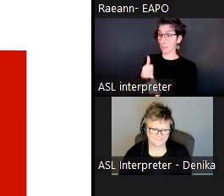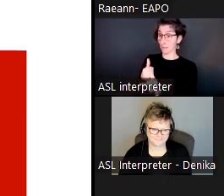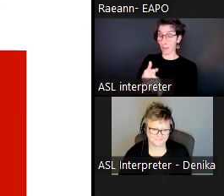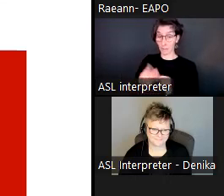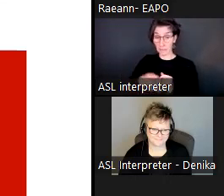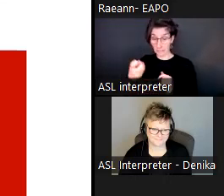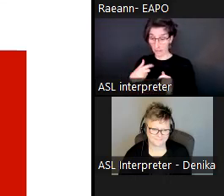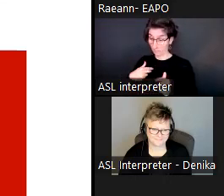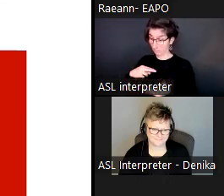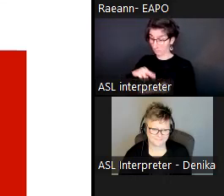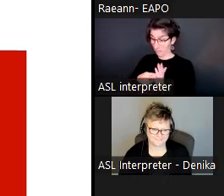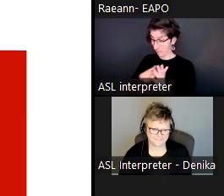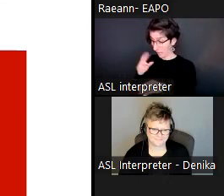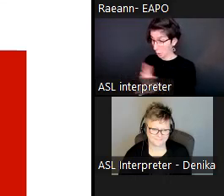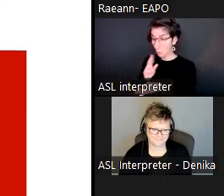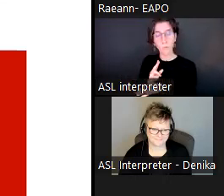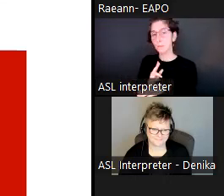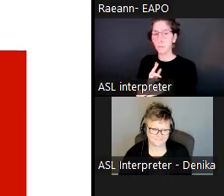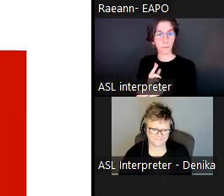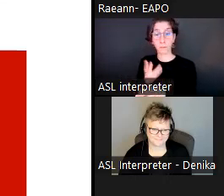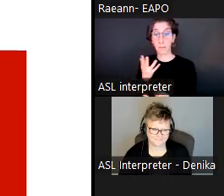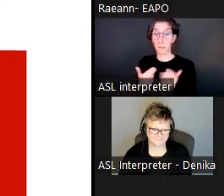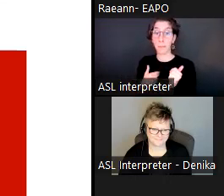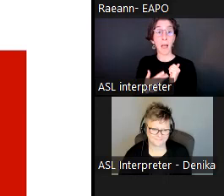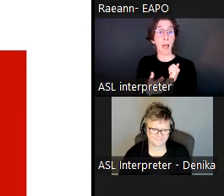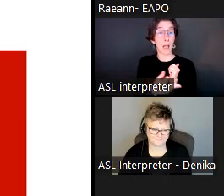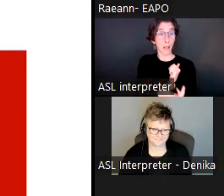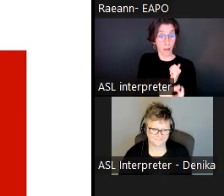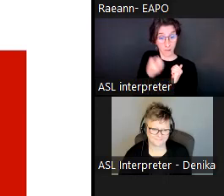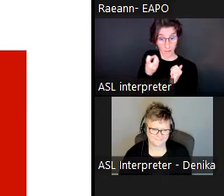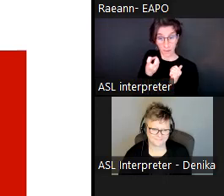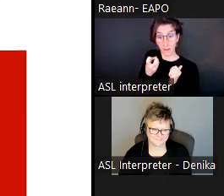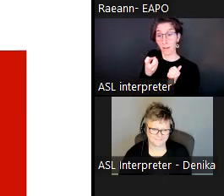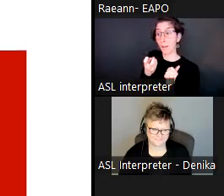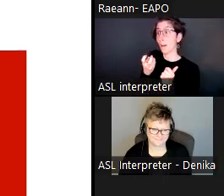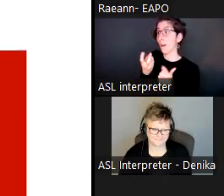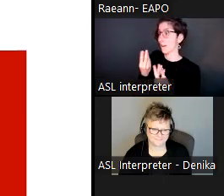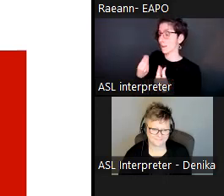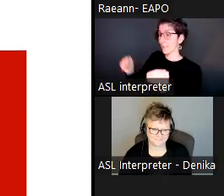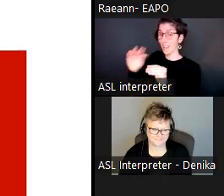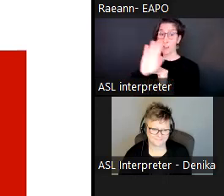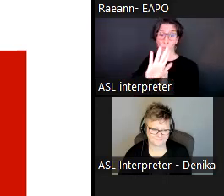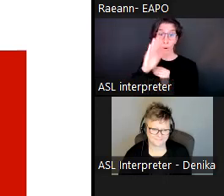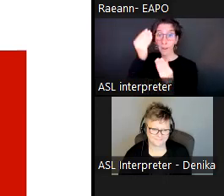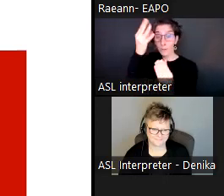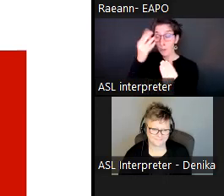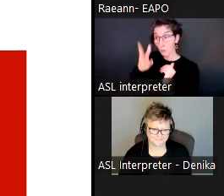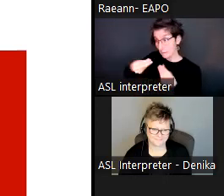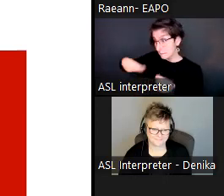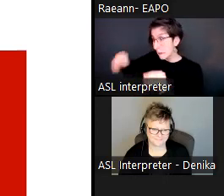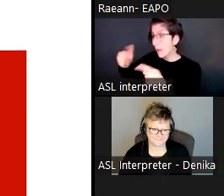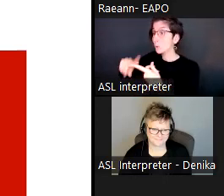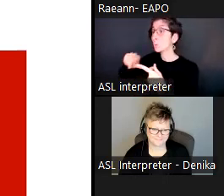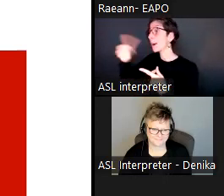away. They may have completed their job, but they will sell the information to other fraudsters